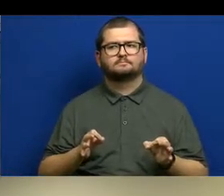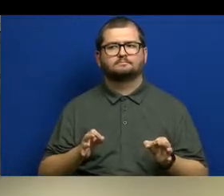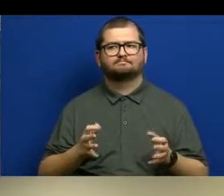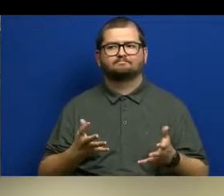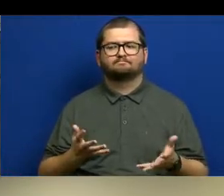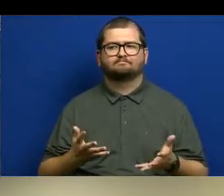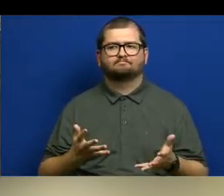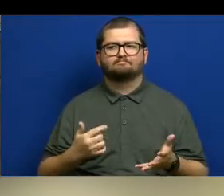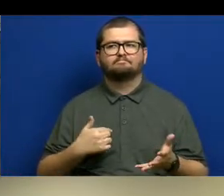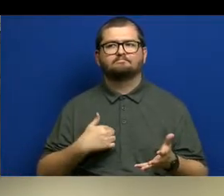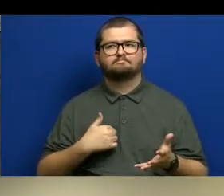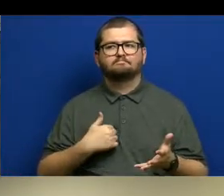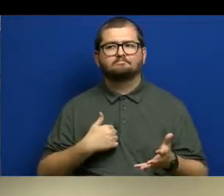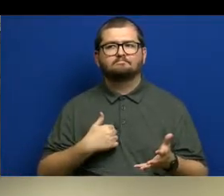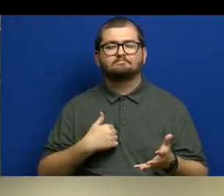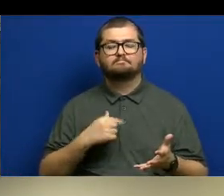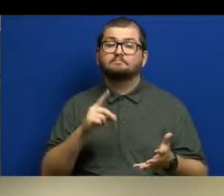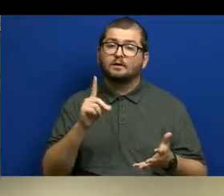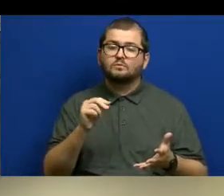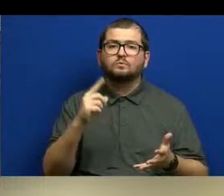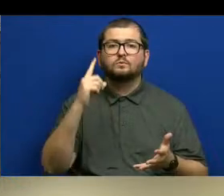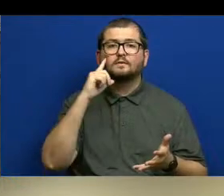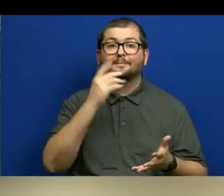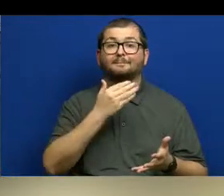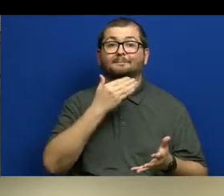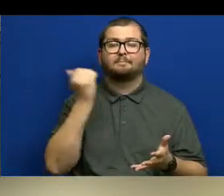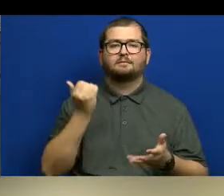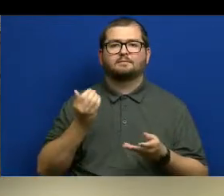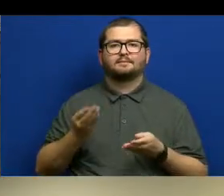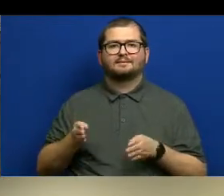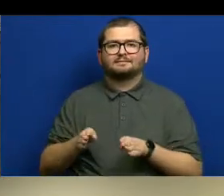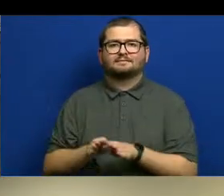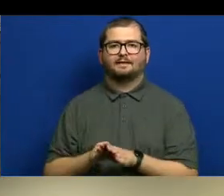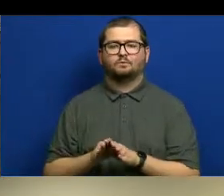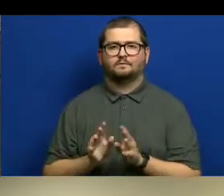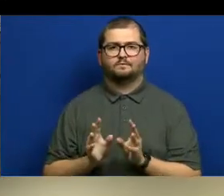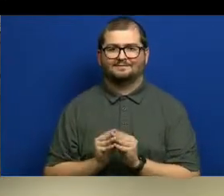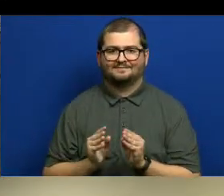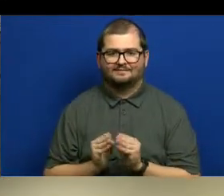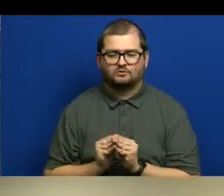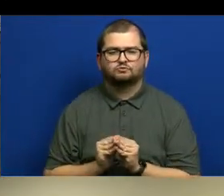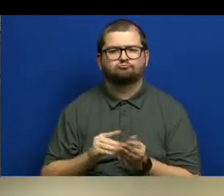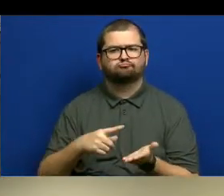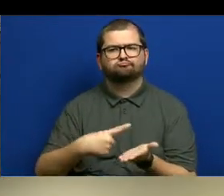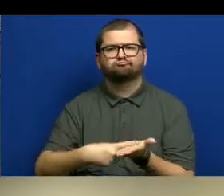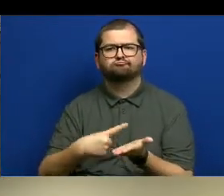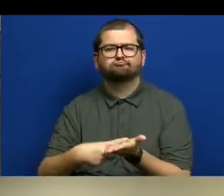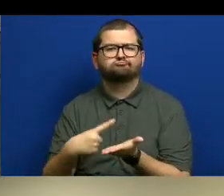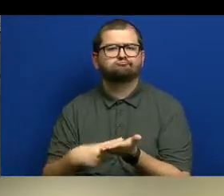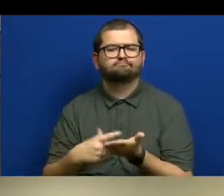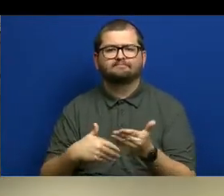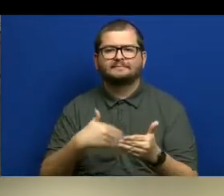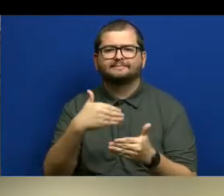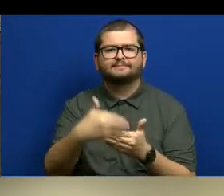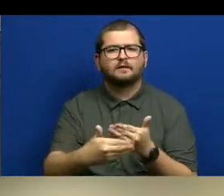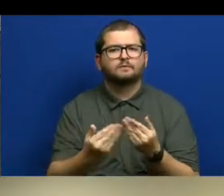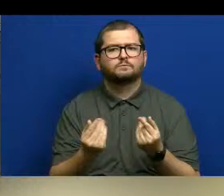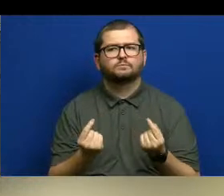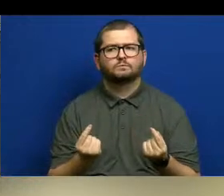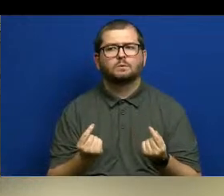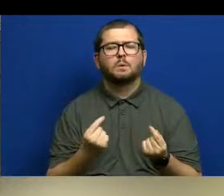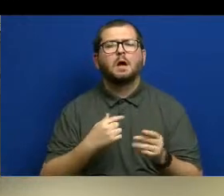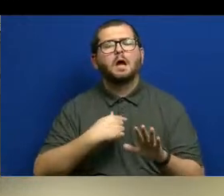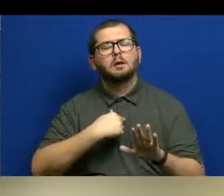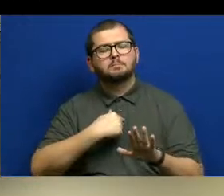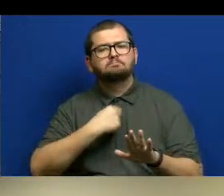I do think it would be best for us to go into executive session to talk about next steps. I understand